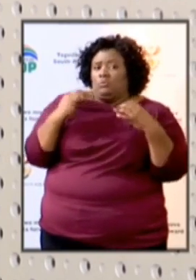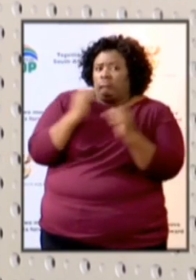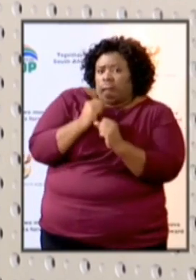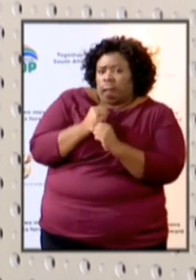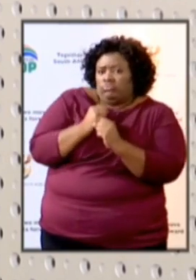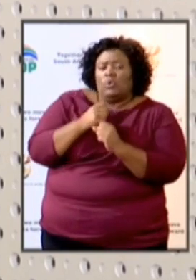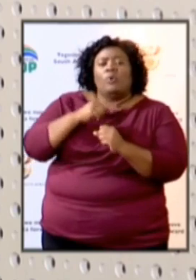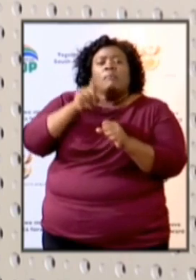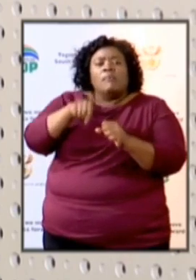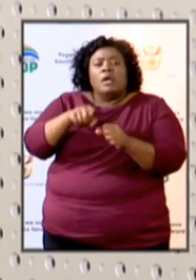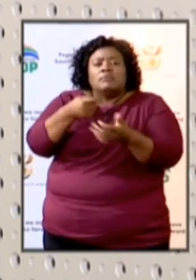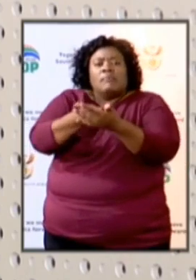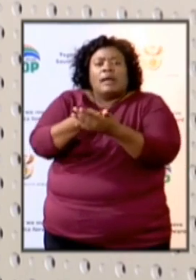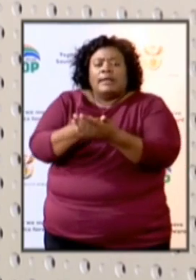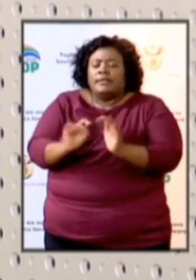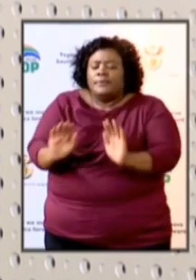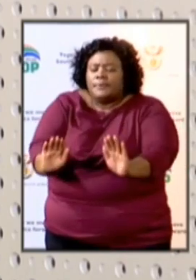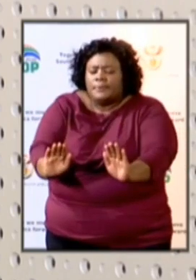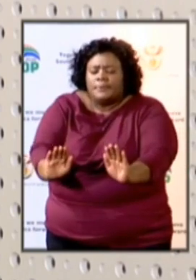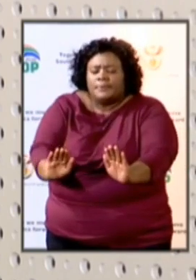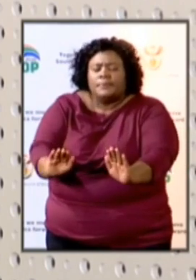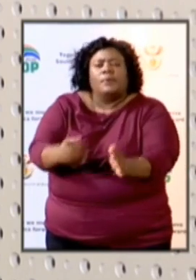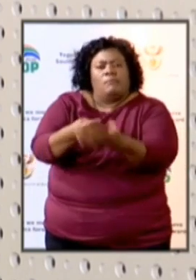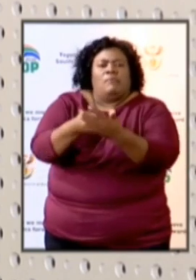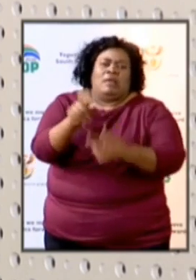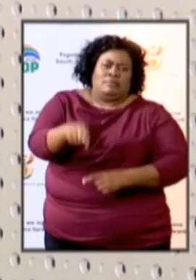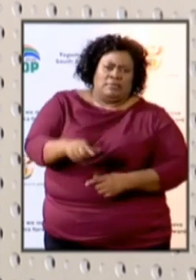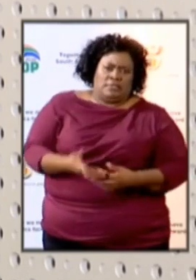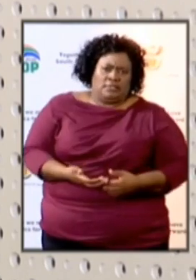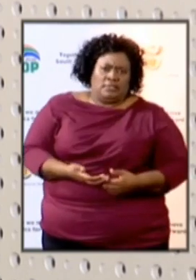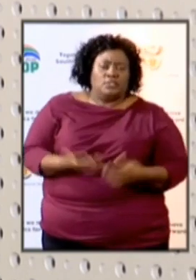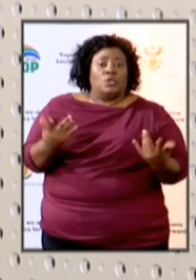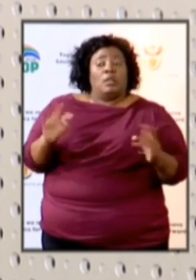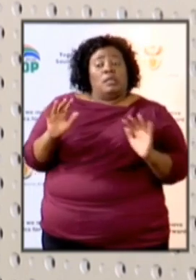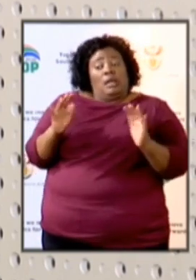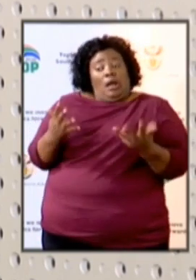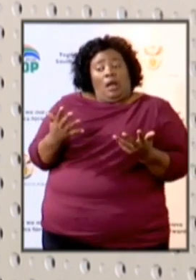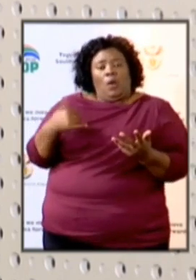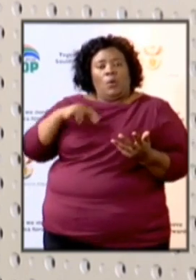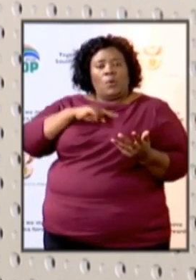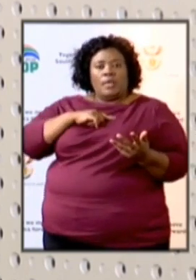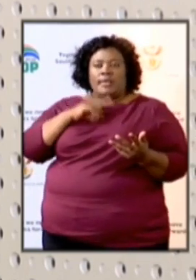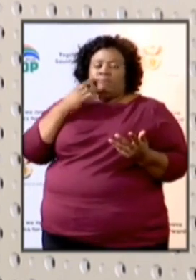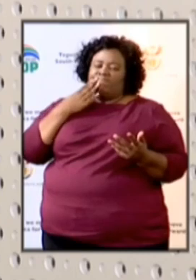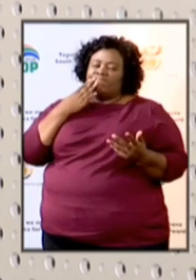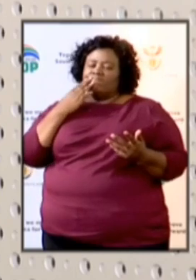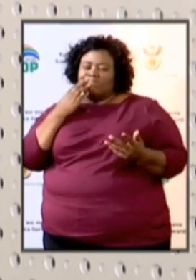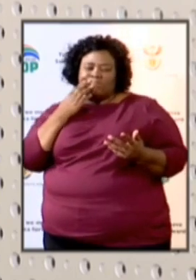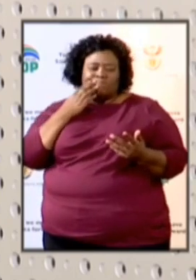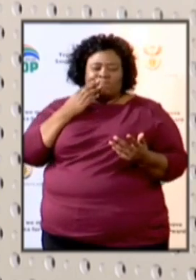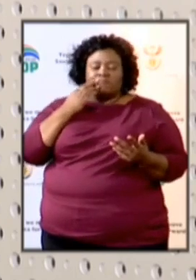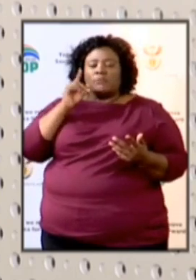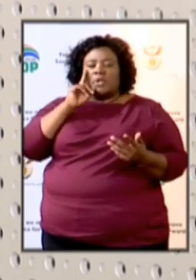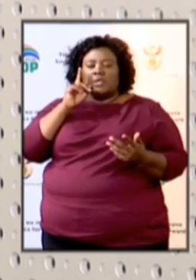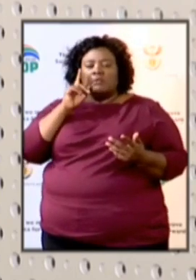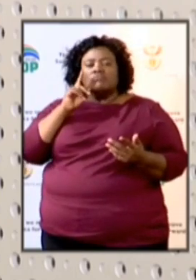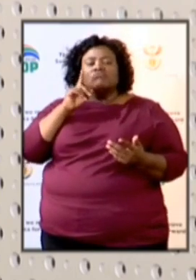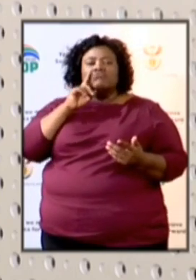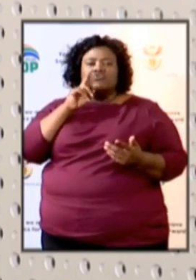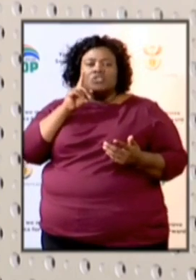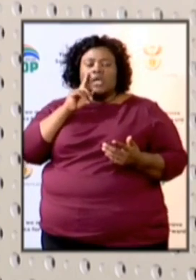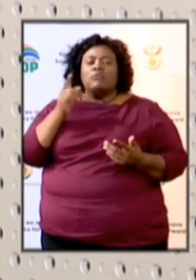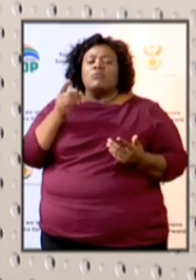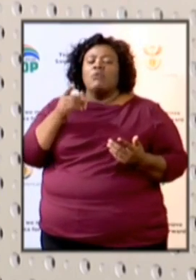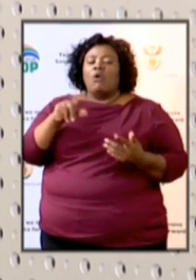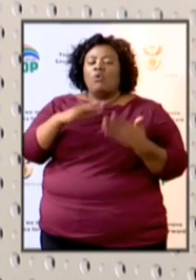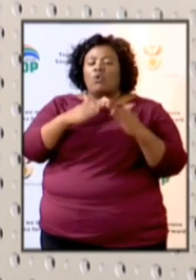heaters. So that's how we had to look at the promotion of community